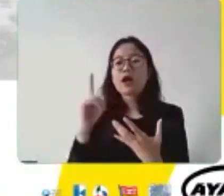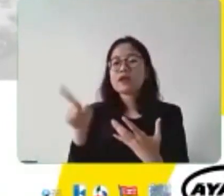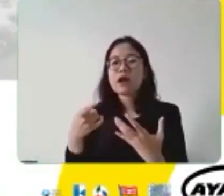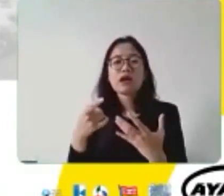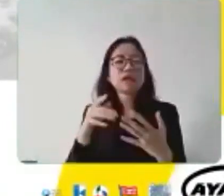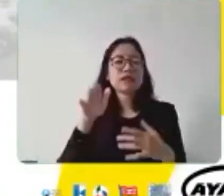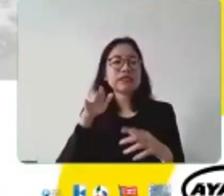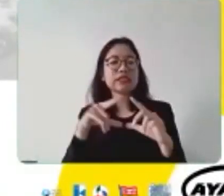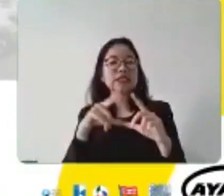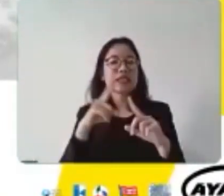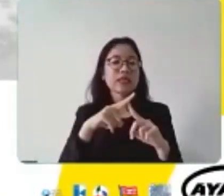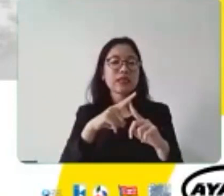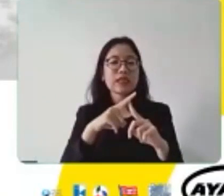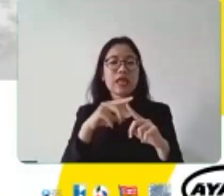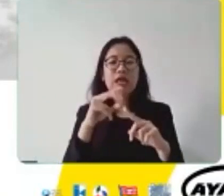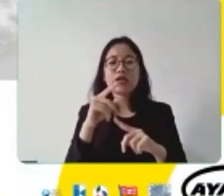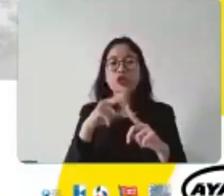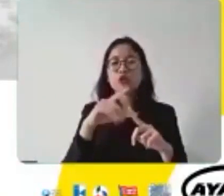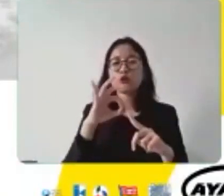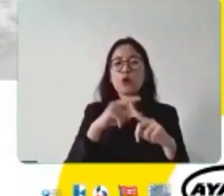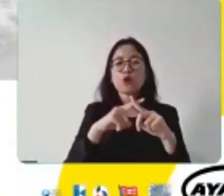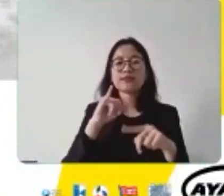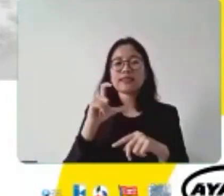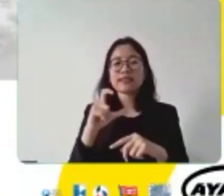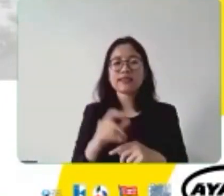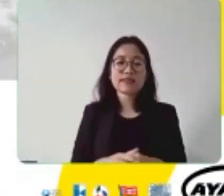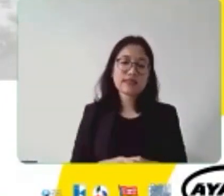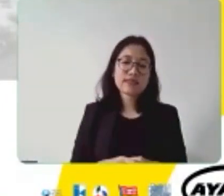period before pregnancy and during pregnancy